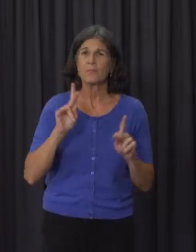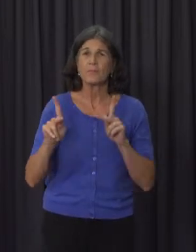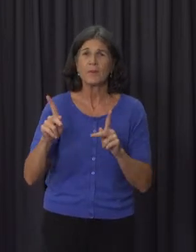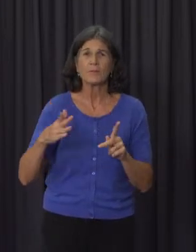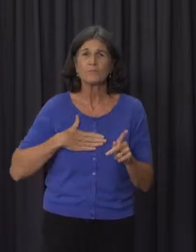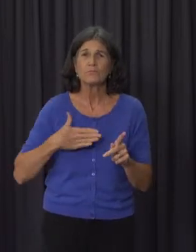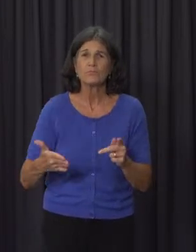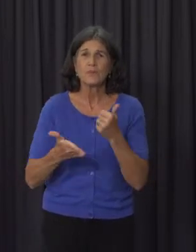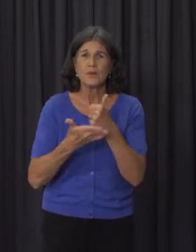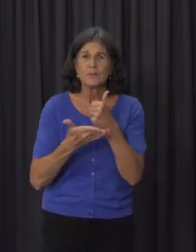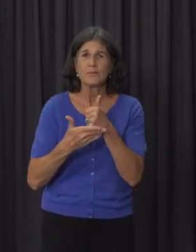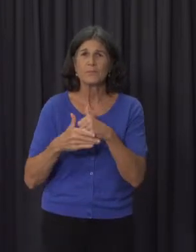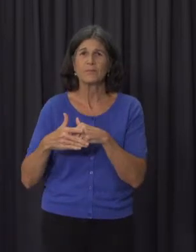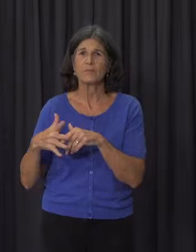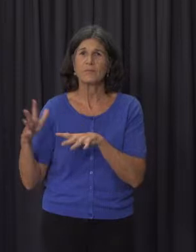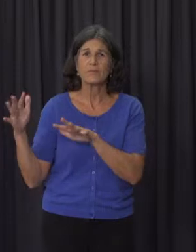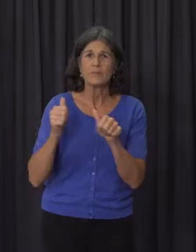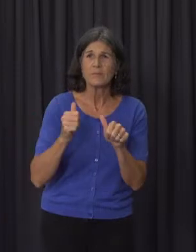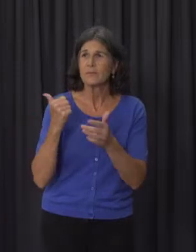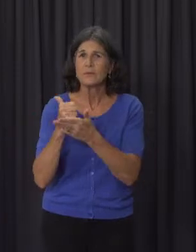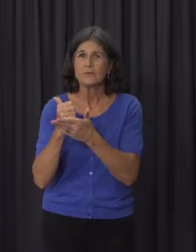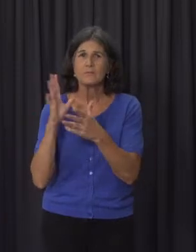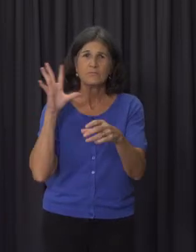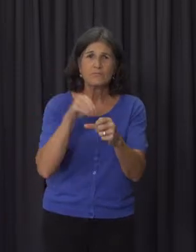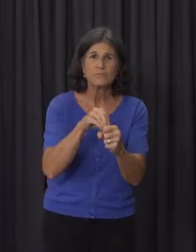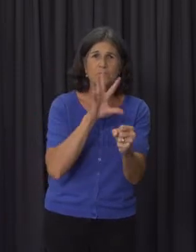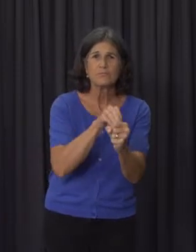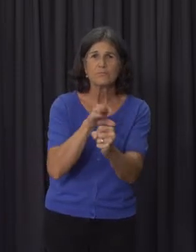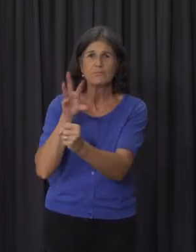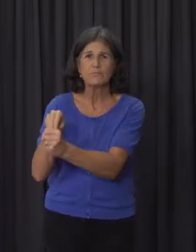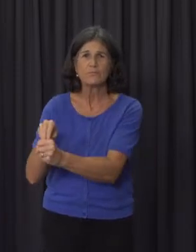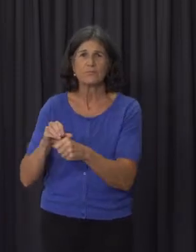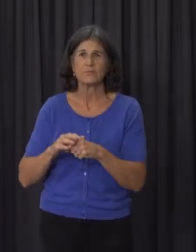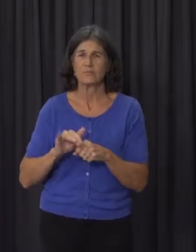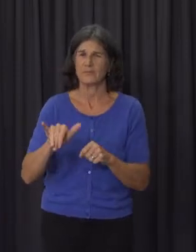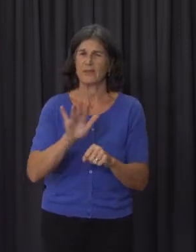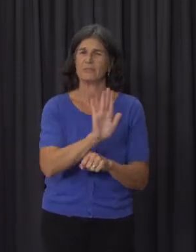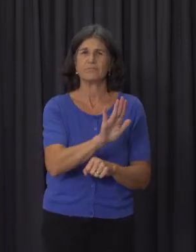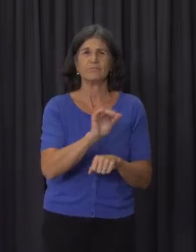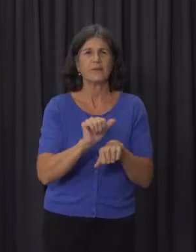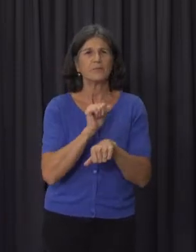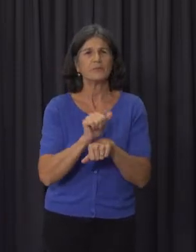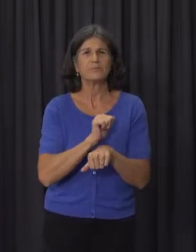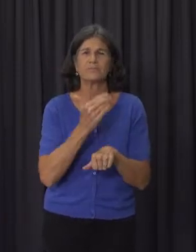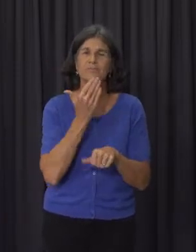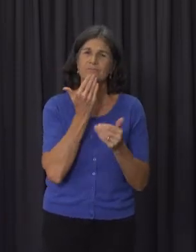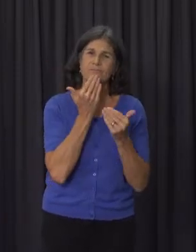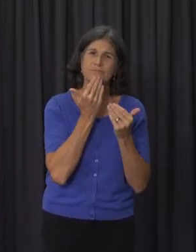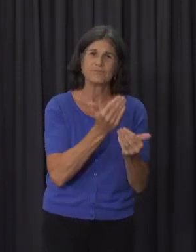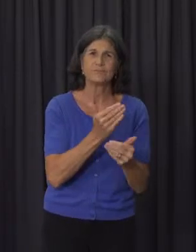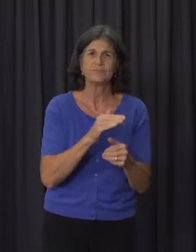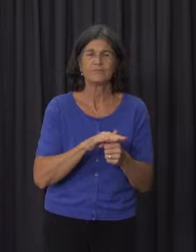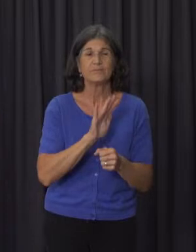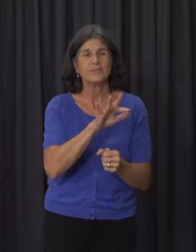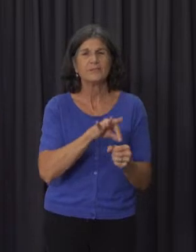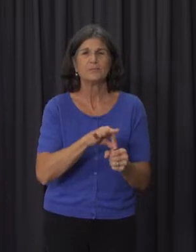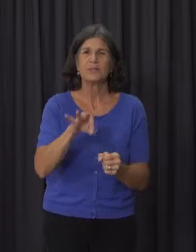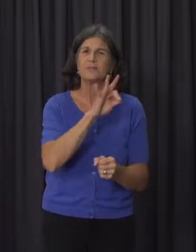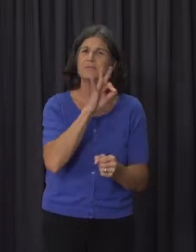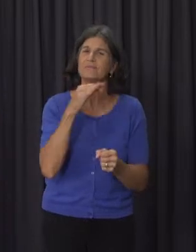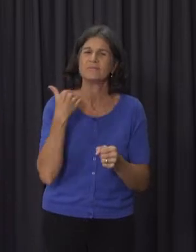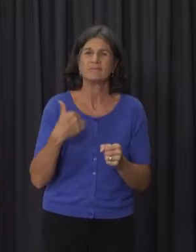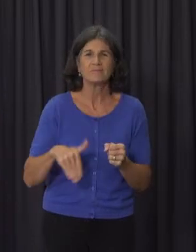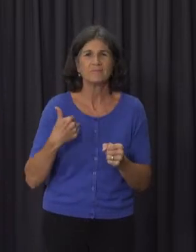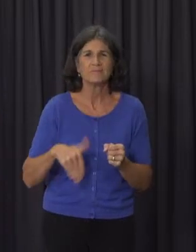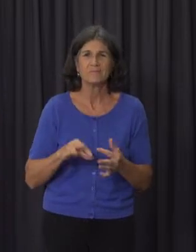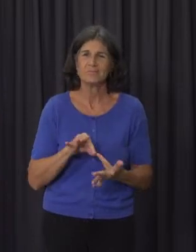homes. It is in difficult times like these that we see the Alberta spirit truly come to life. We see how people